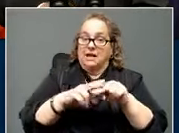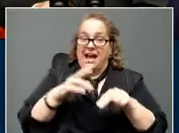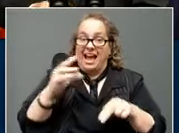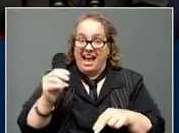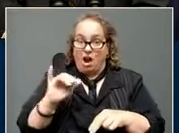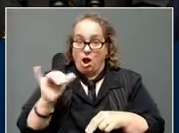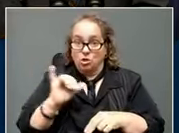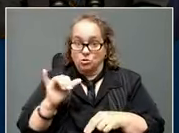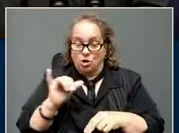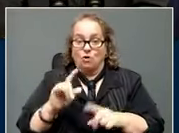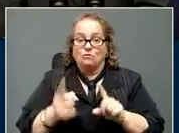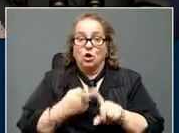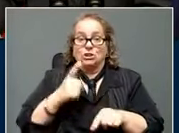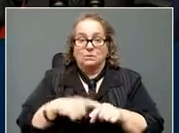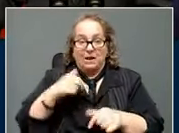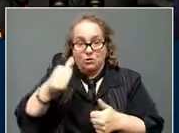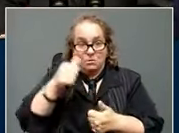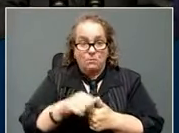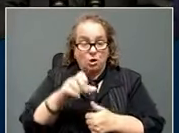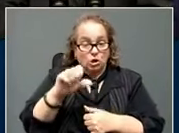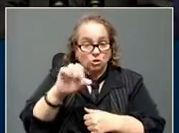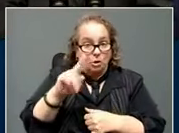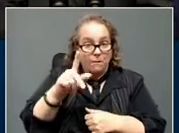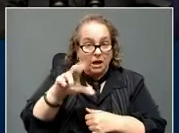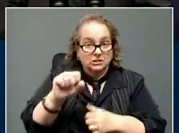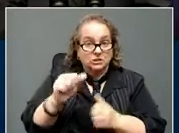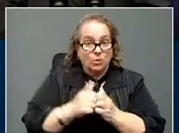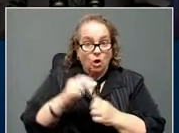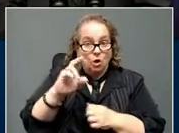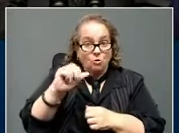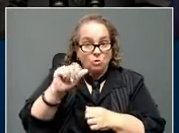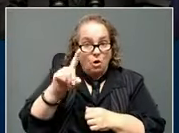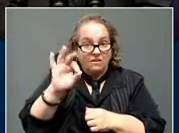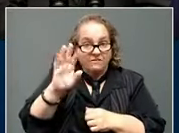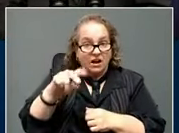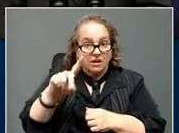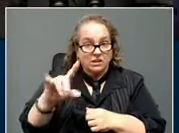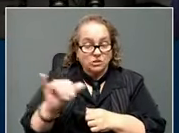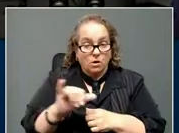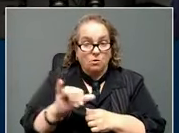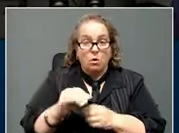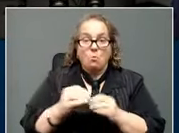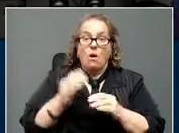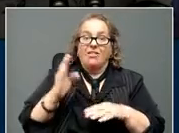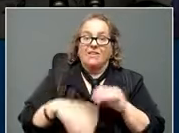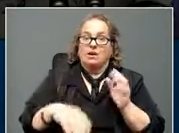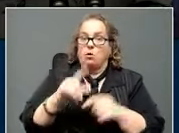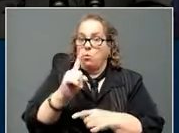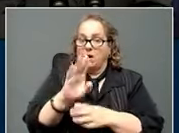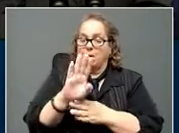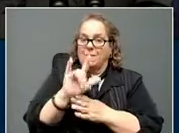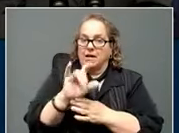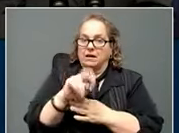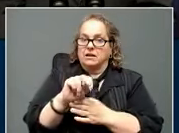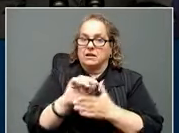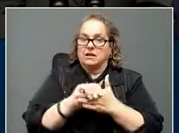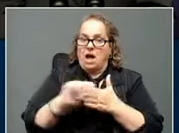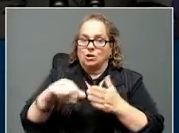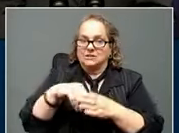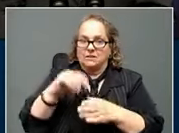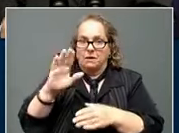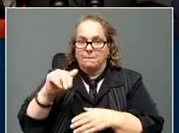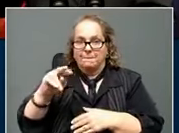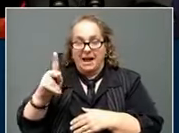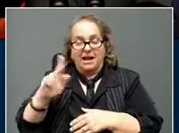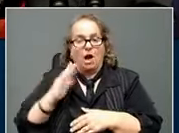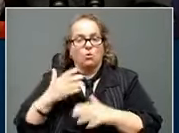road fund as well. We're going to end up with more than $1 billion in the bank in our rainy day fund. We've never had that much, never even